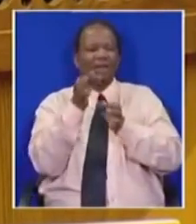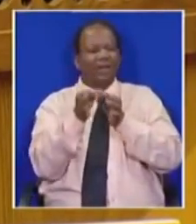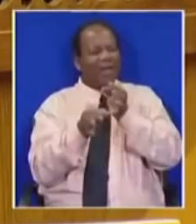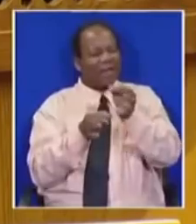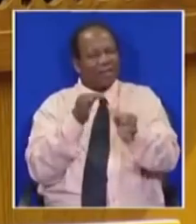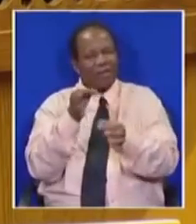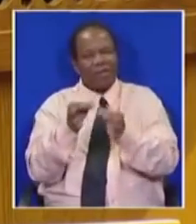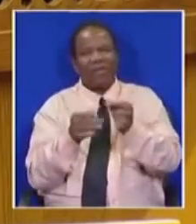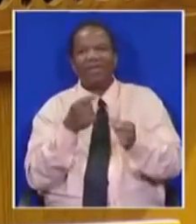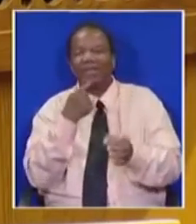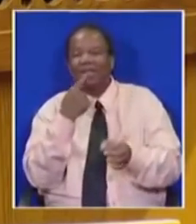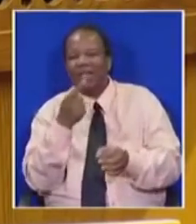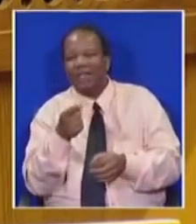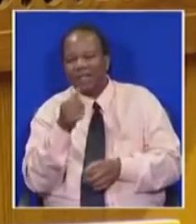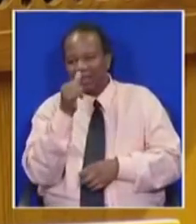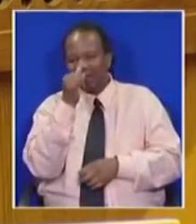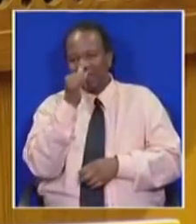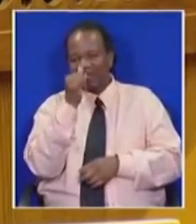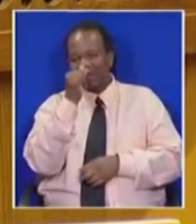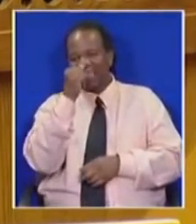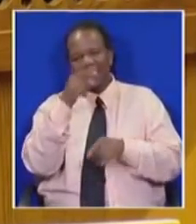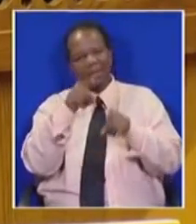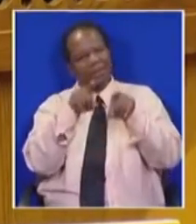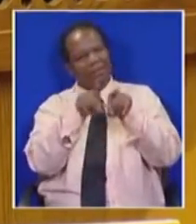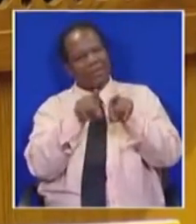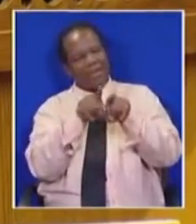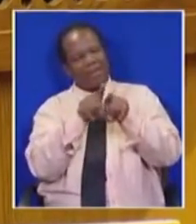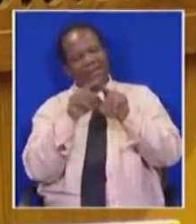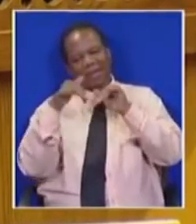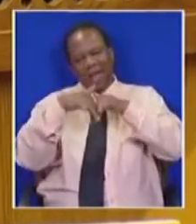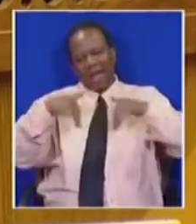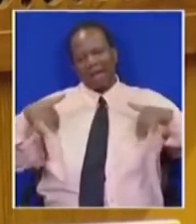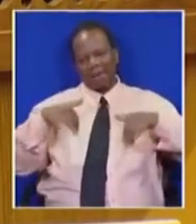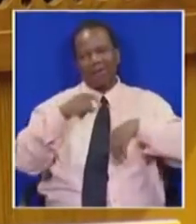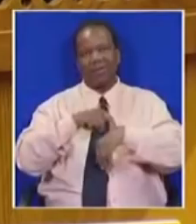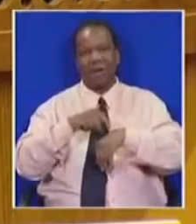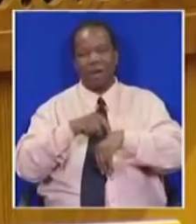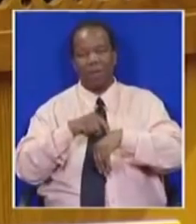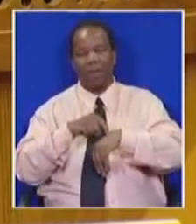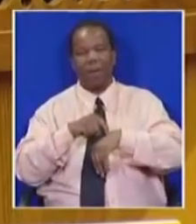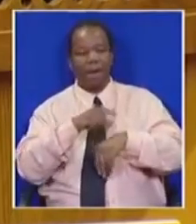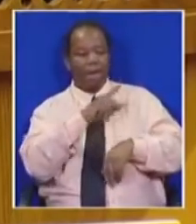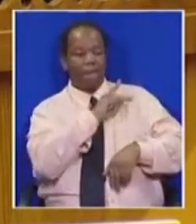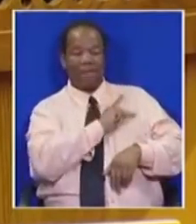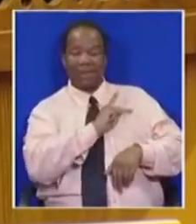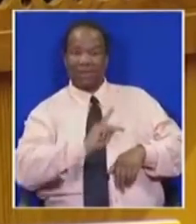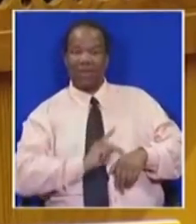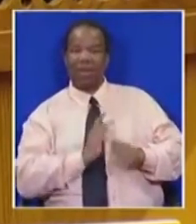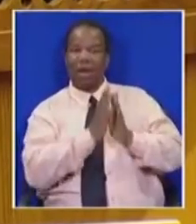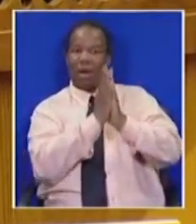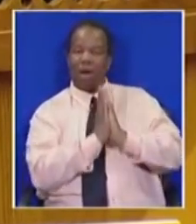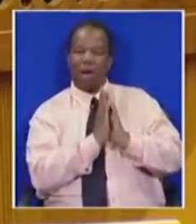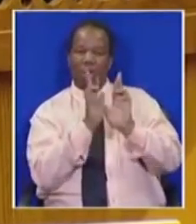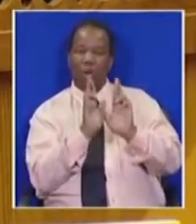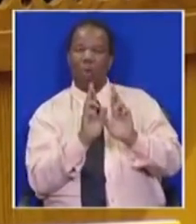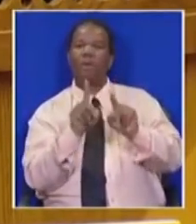crime reminiscent of apartheid. Mr. President, I hope, and you will have my absolute support,